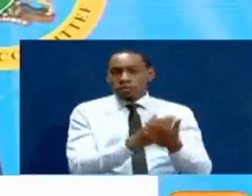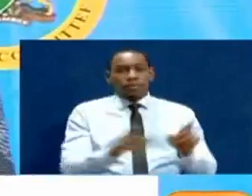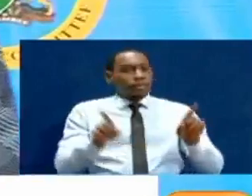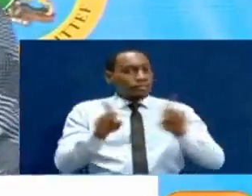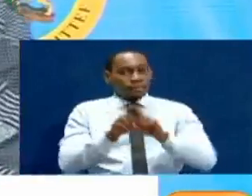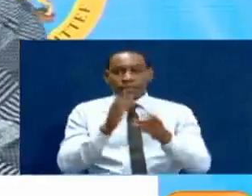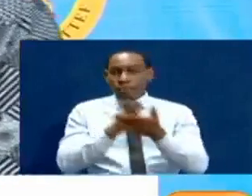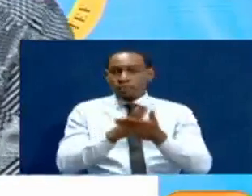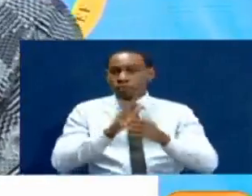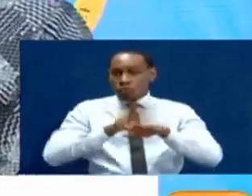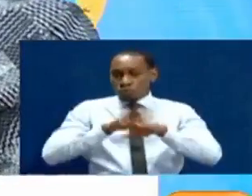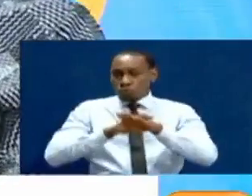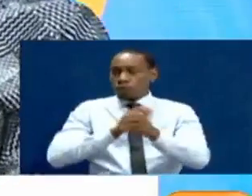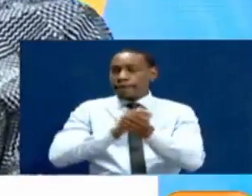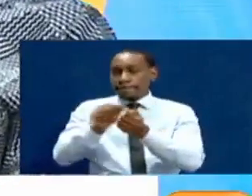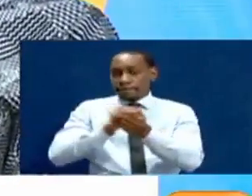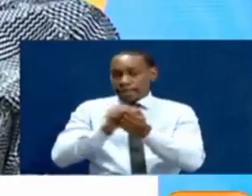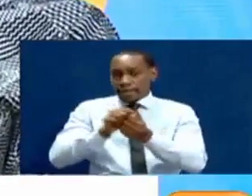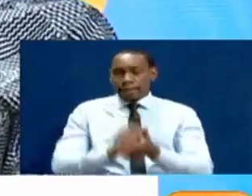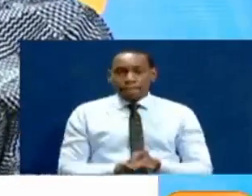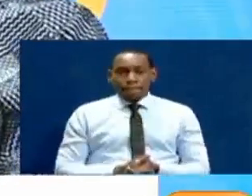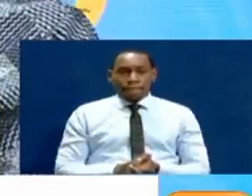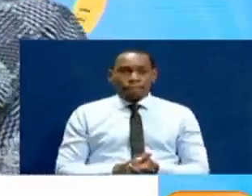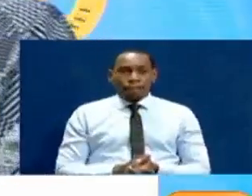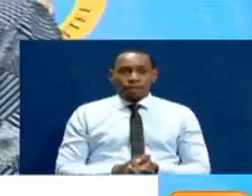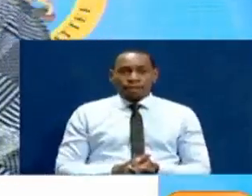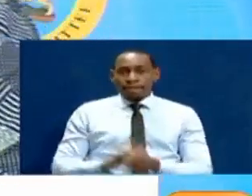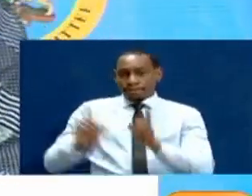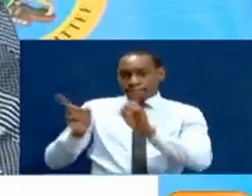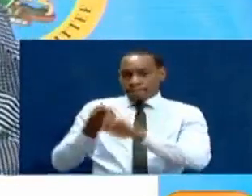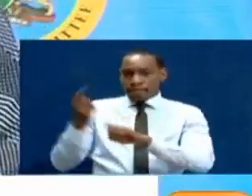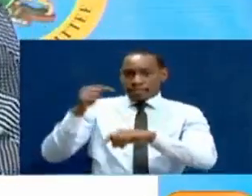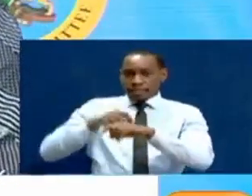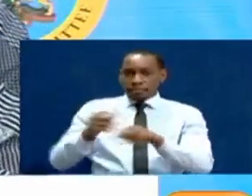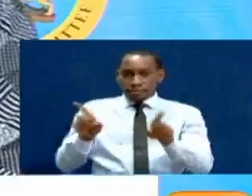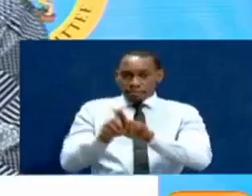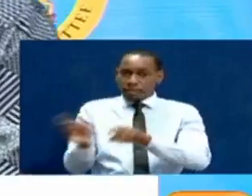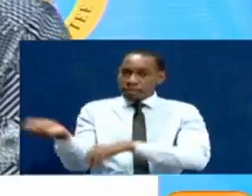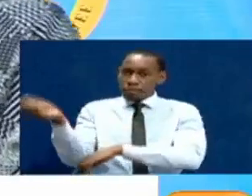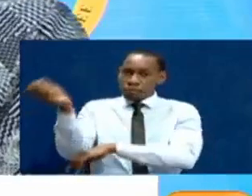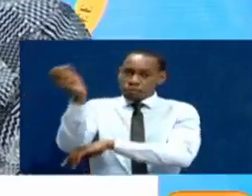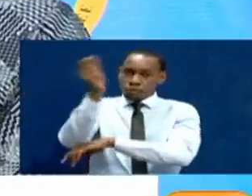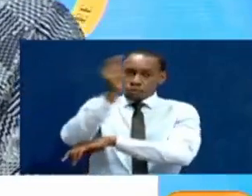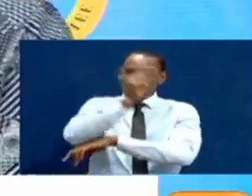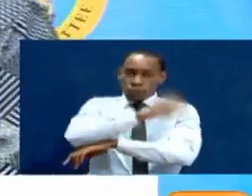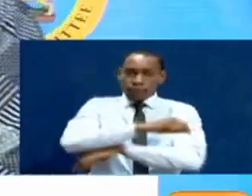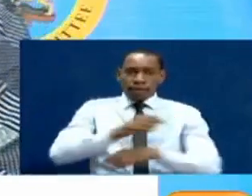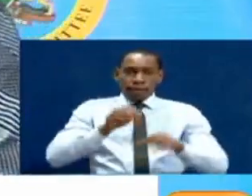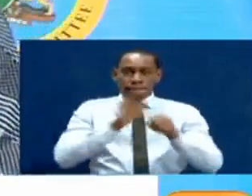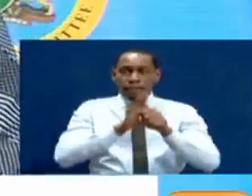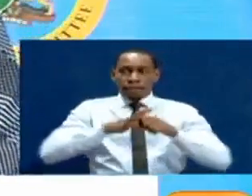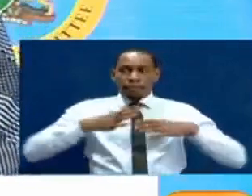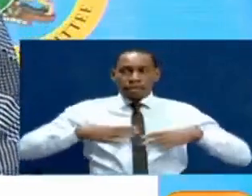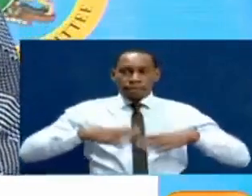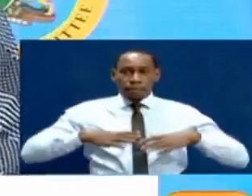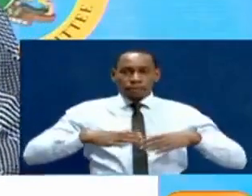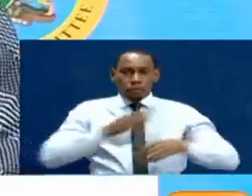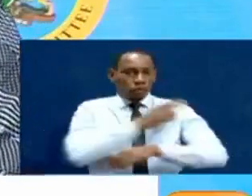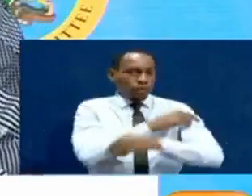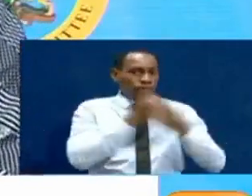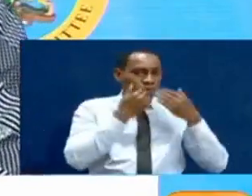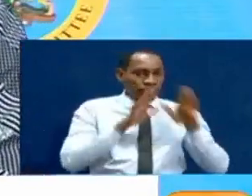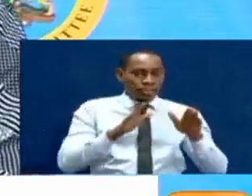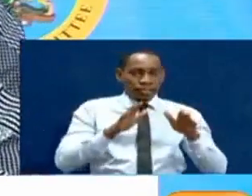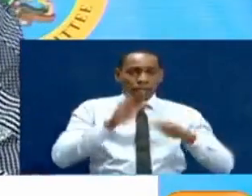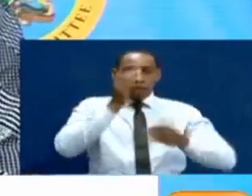is a Good Friday. For the first time in a day, we released more people than we took